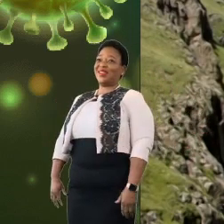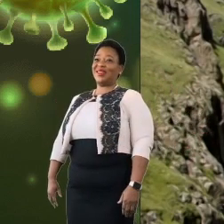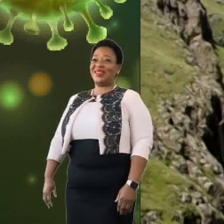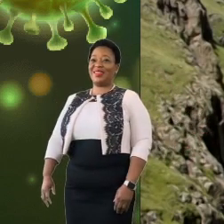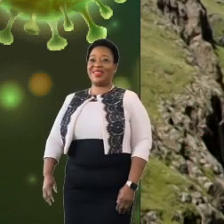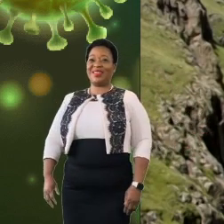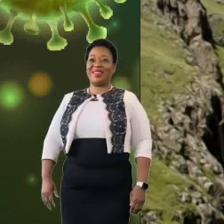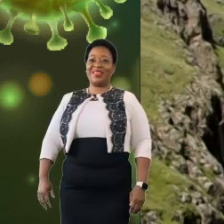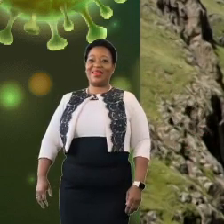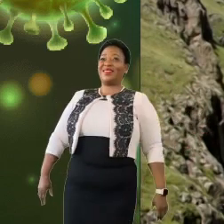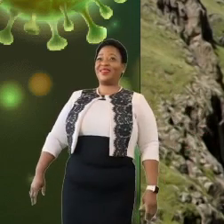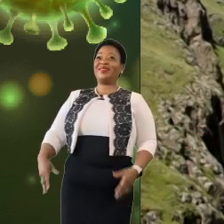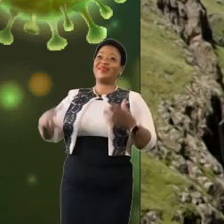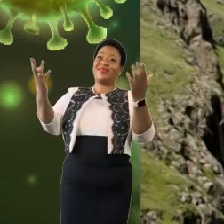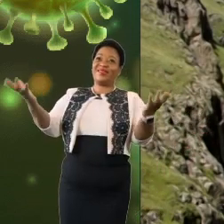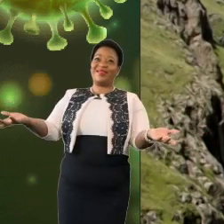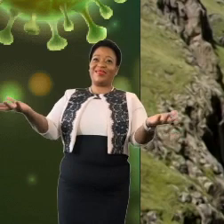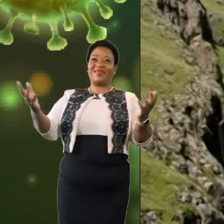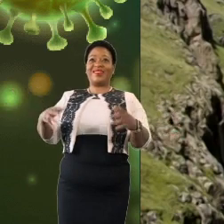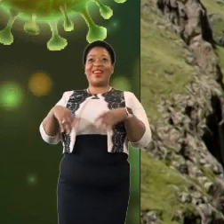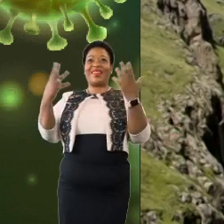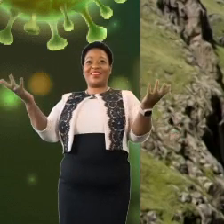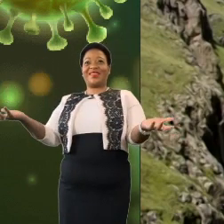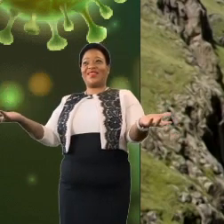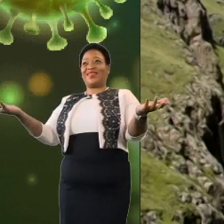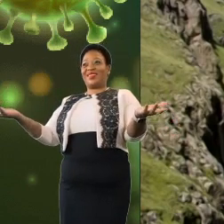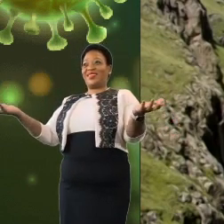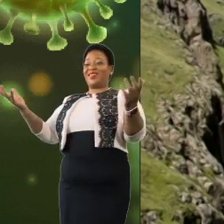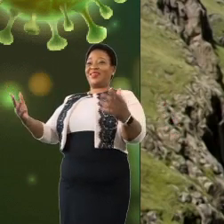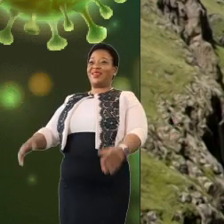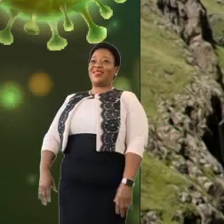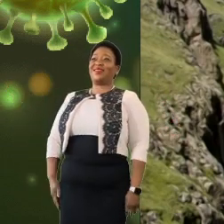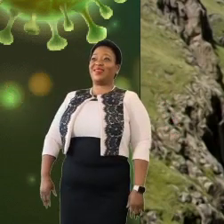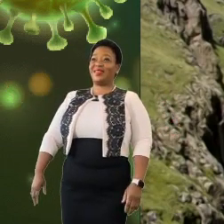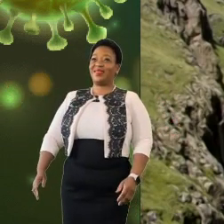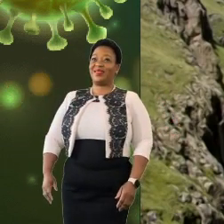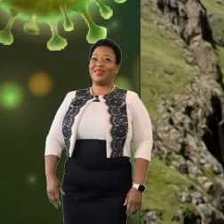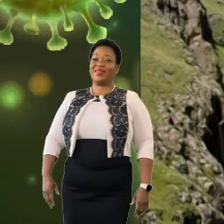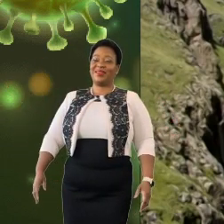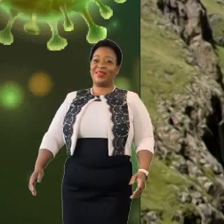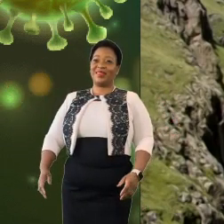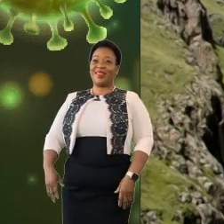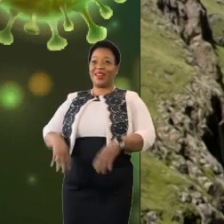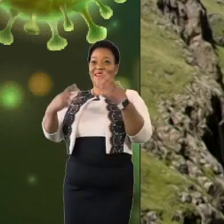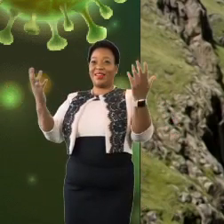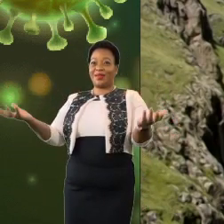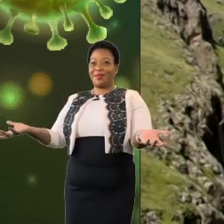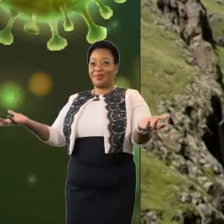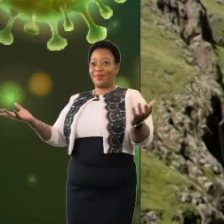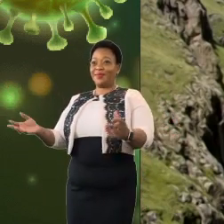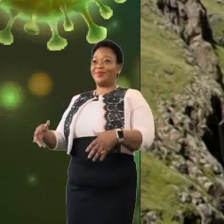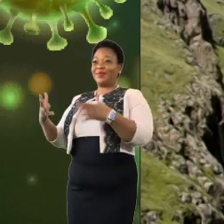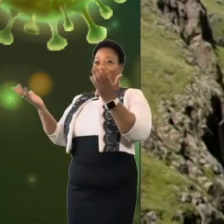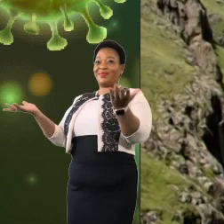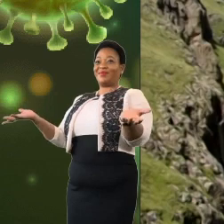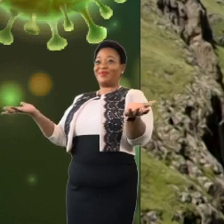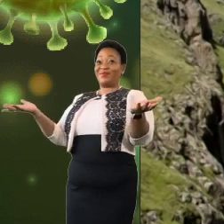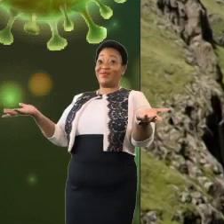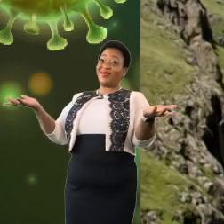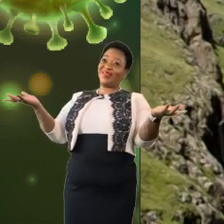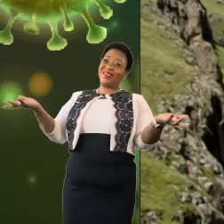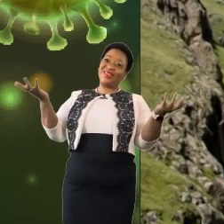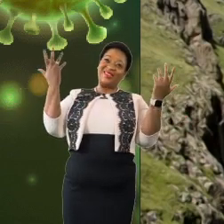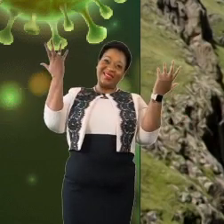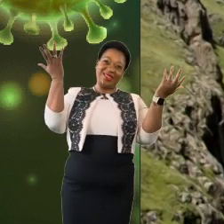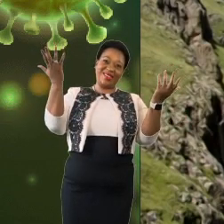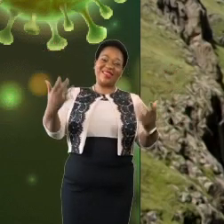interpreting themselves the guidelines and the regulations that are being promulgated in terms of the Disaster Management Act